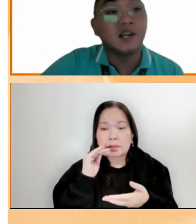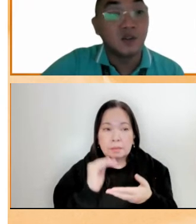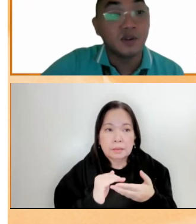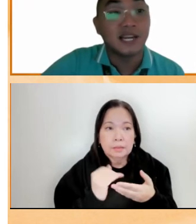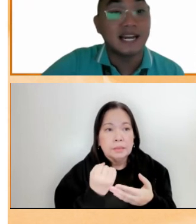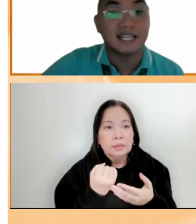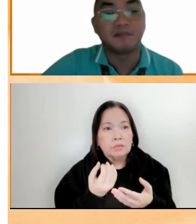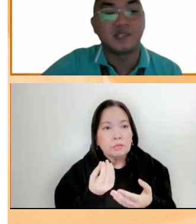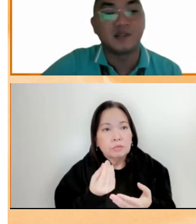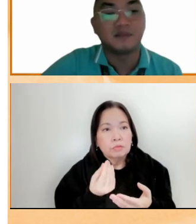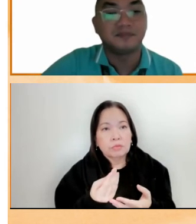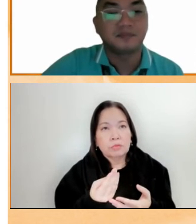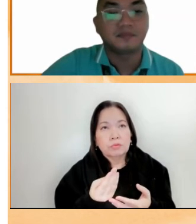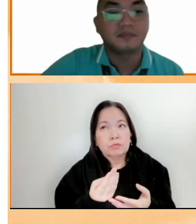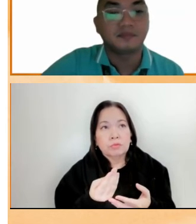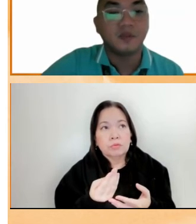hospitalized suicide attempts.